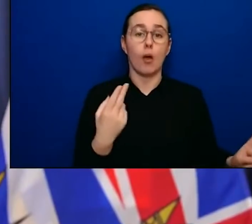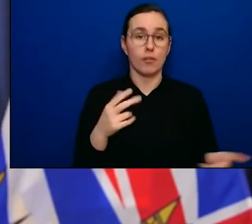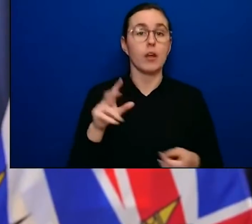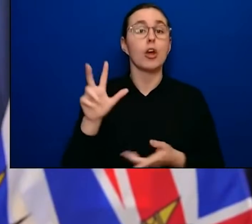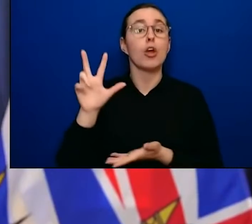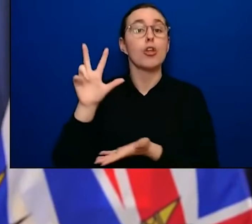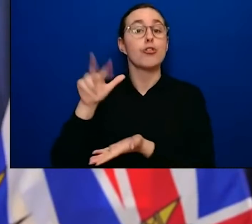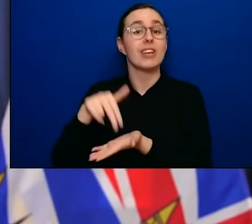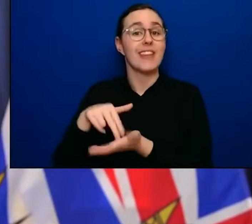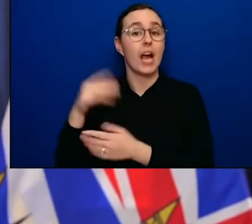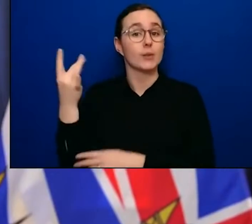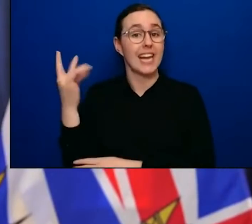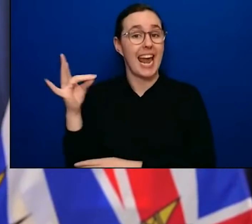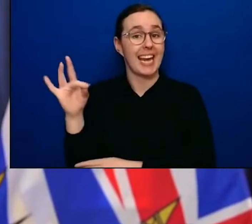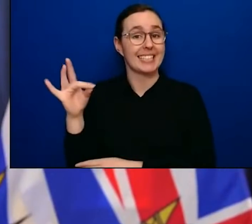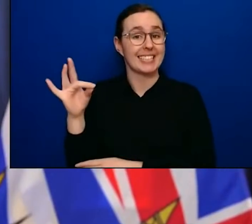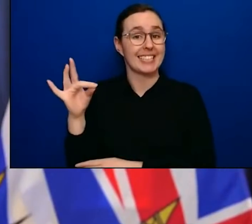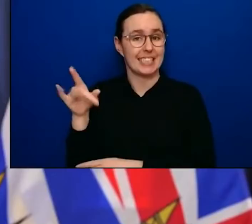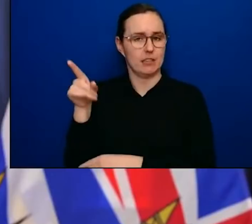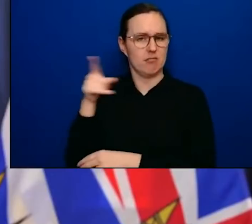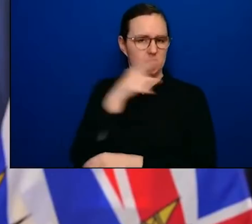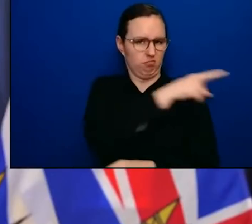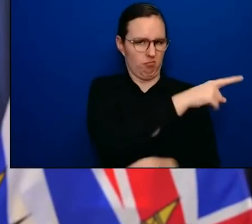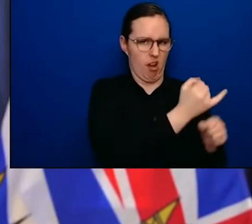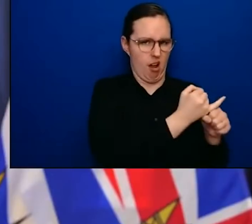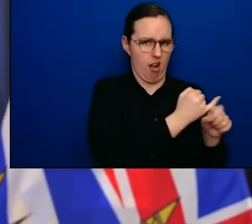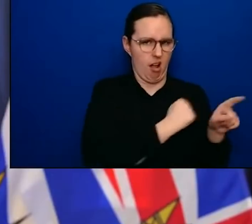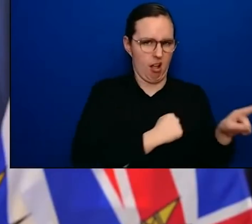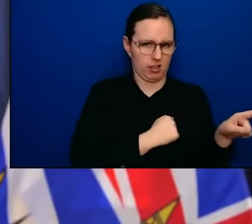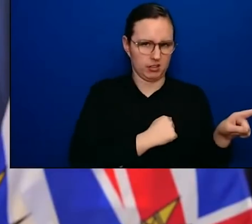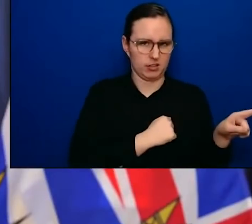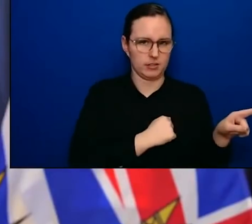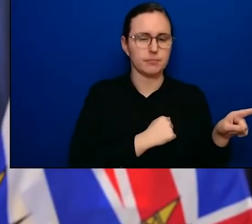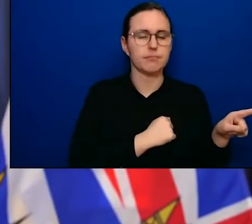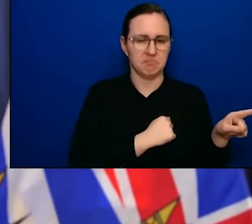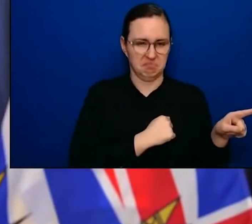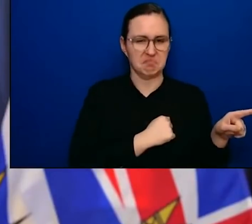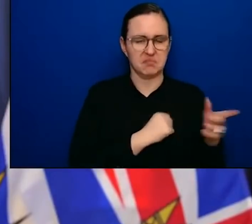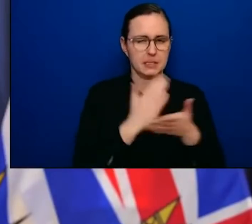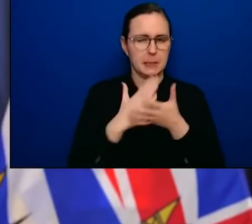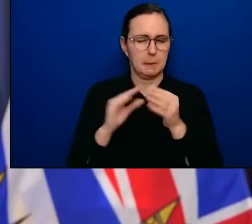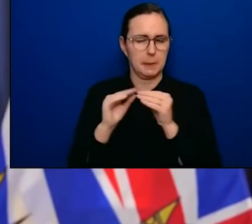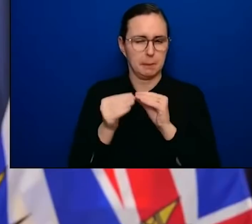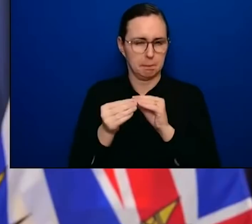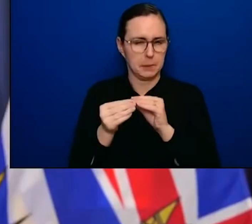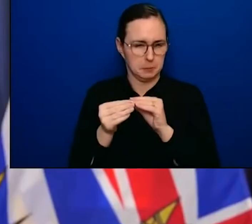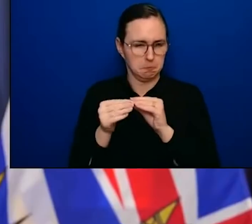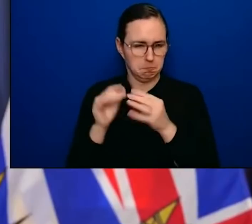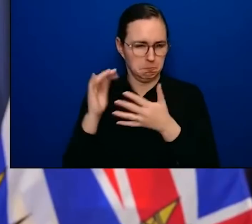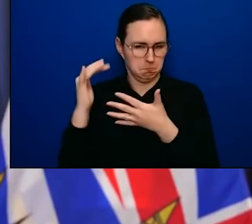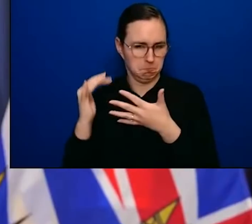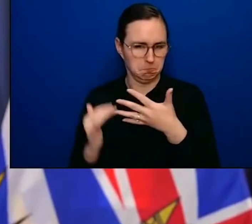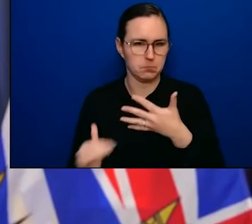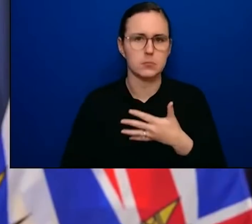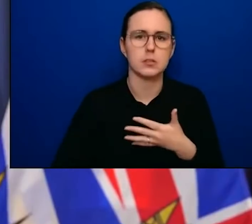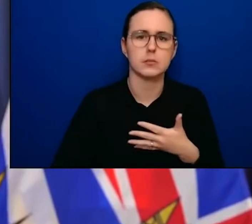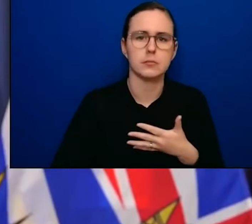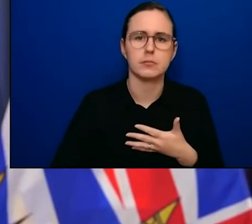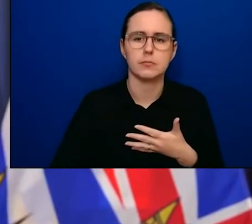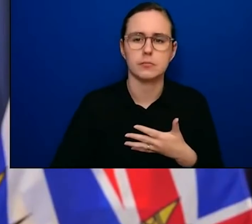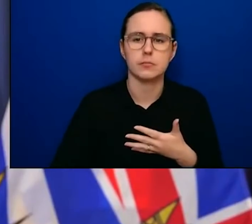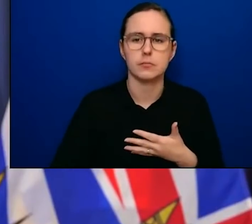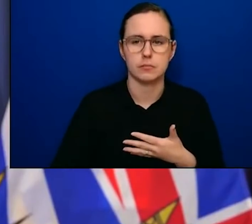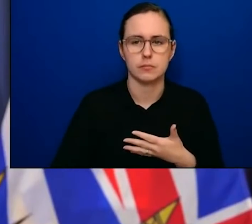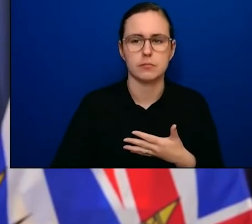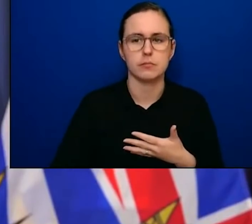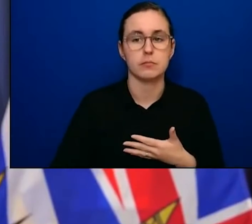Health, and 562 in Providence Healthcare. Remember, this is off sick for all reasons, and